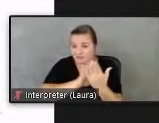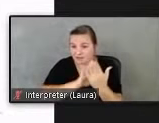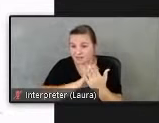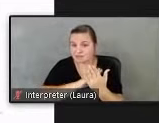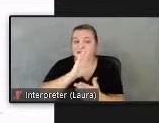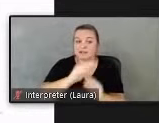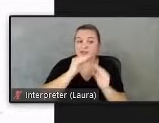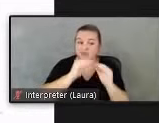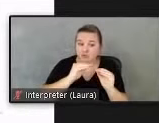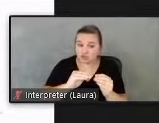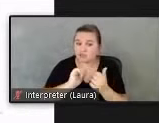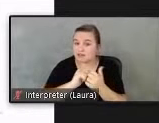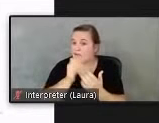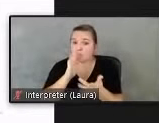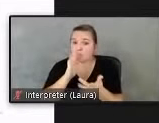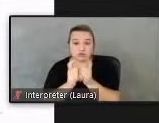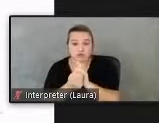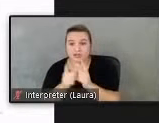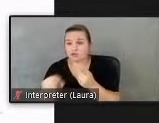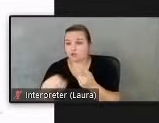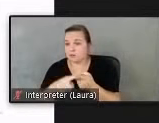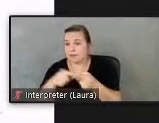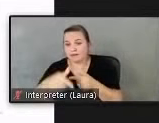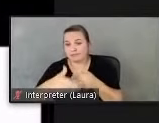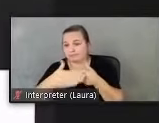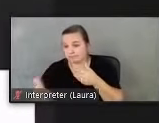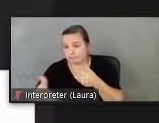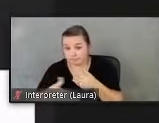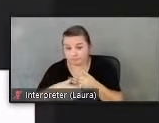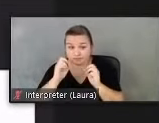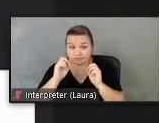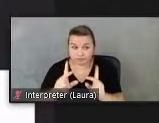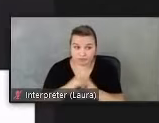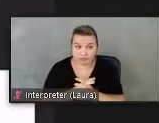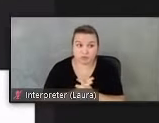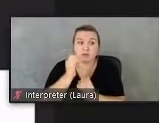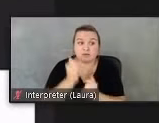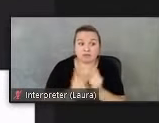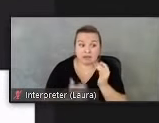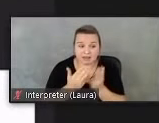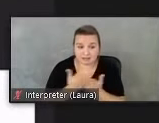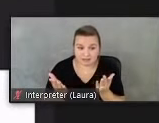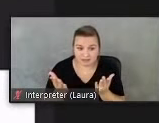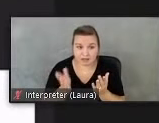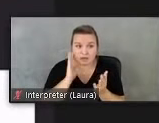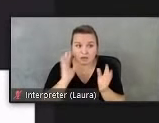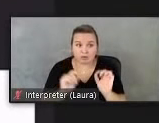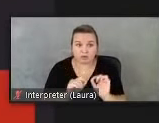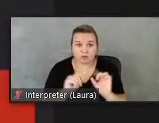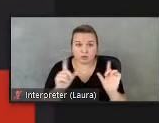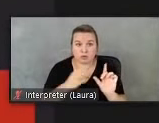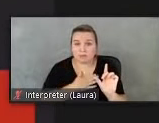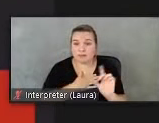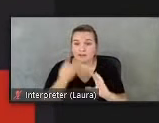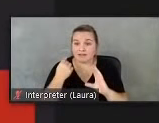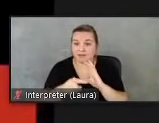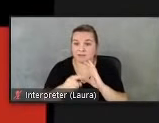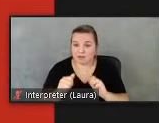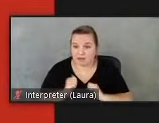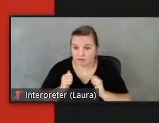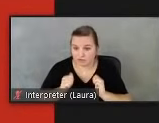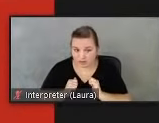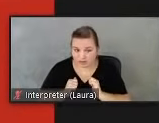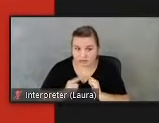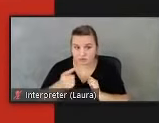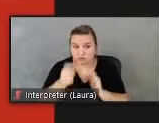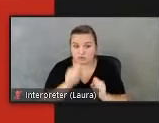on this. So keep this in mind as a part of evaluations, okay? So last thing, I'm just gonna put up my my email address so that